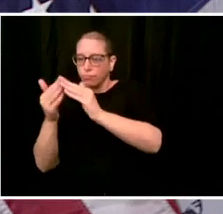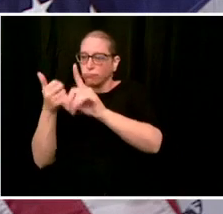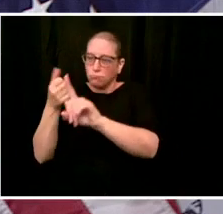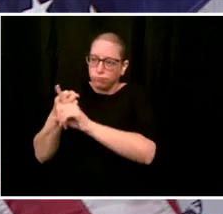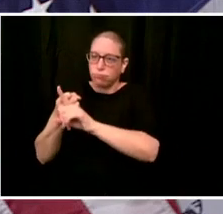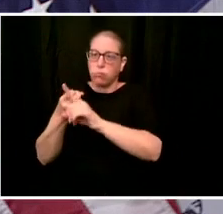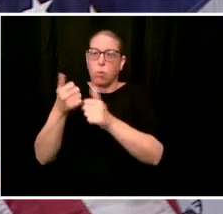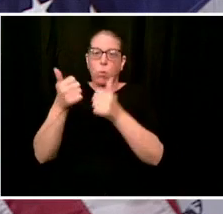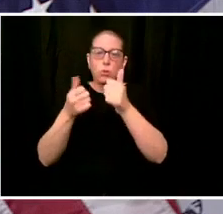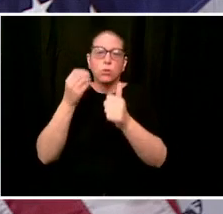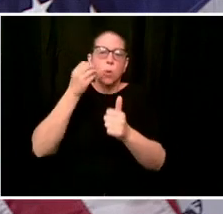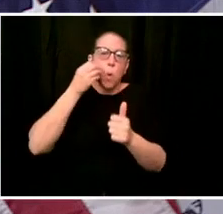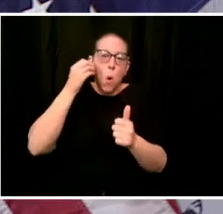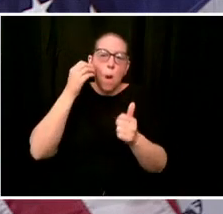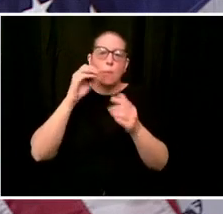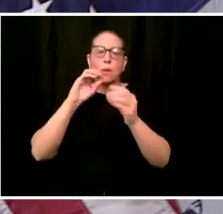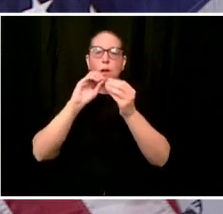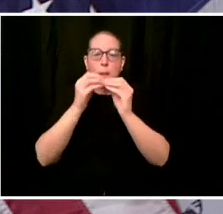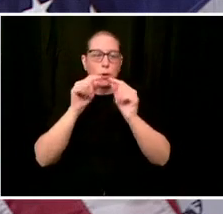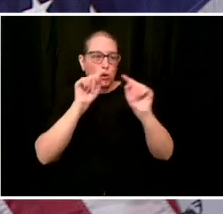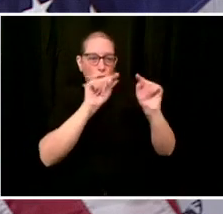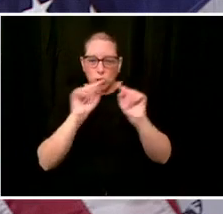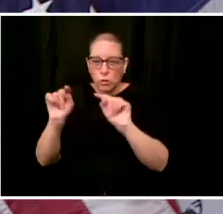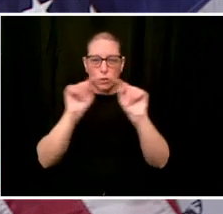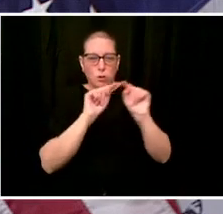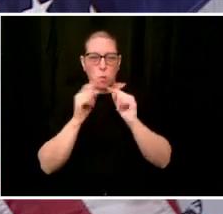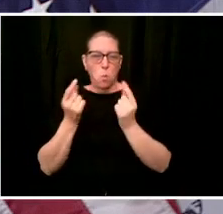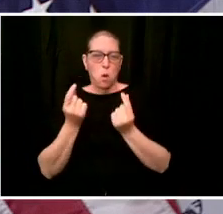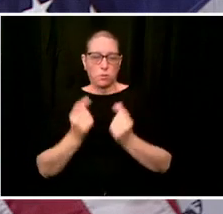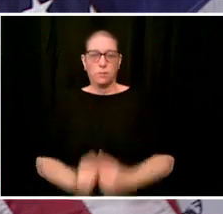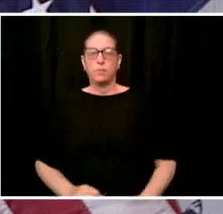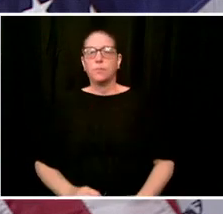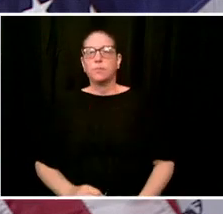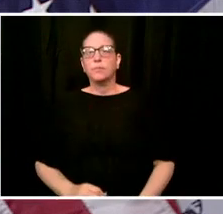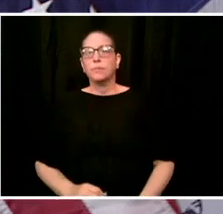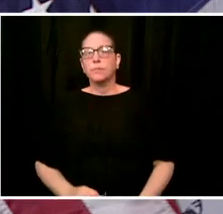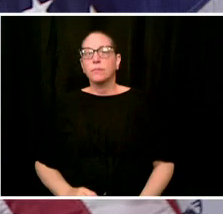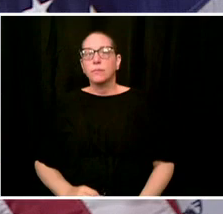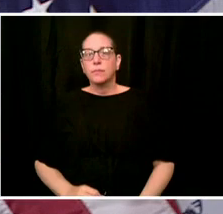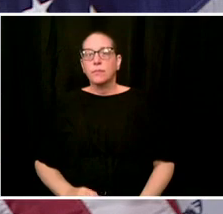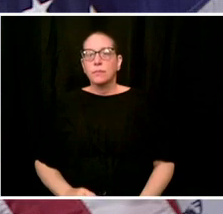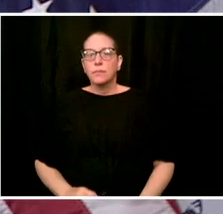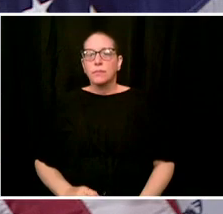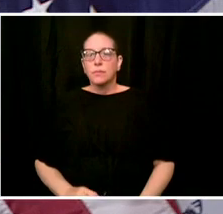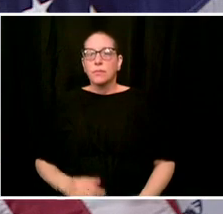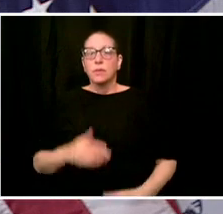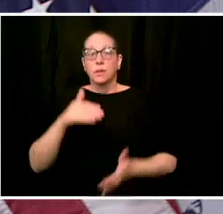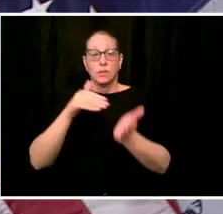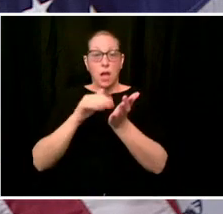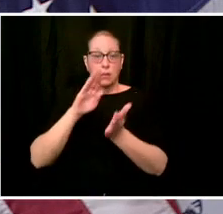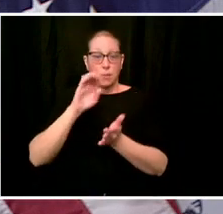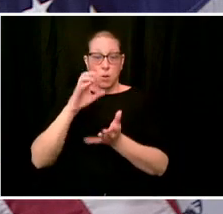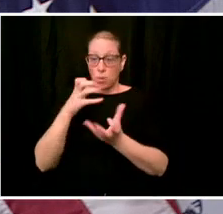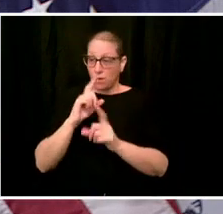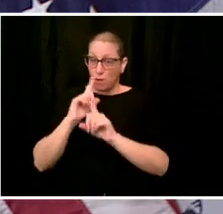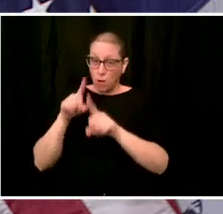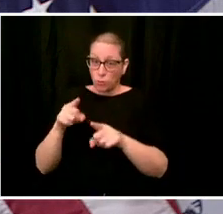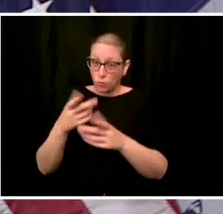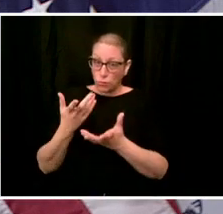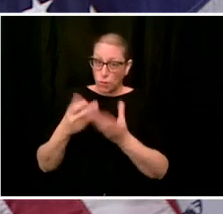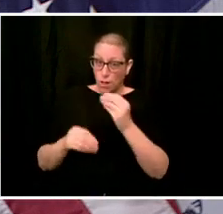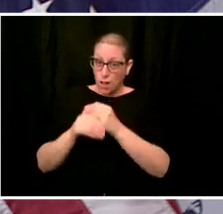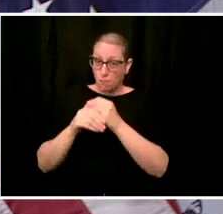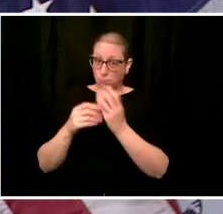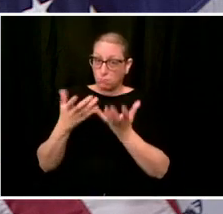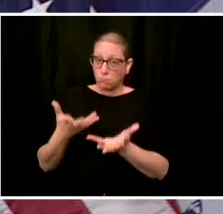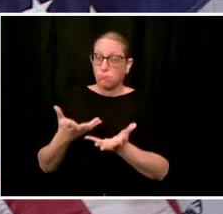to be COVID-19 related and then those that were probable, the reality's been pretty consistent and